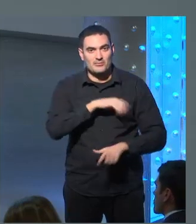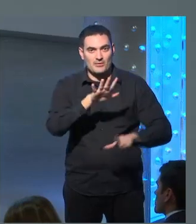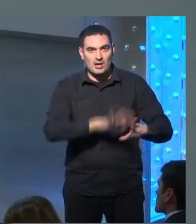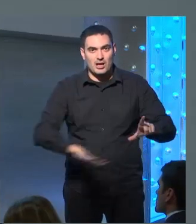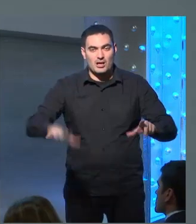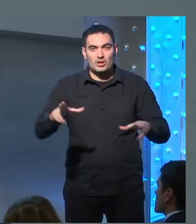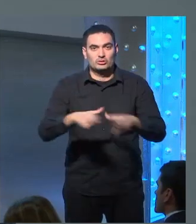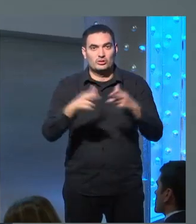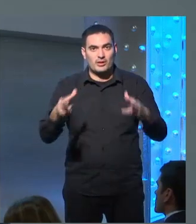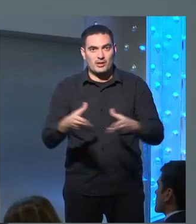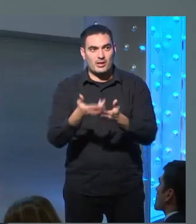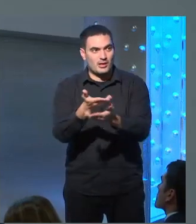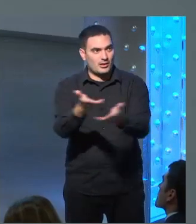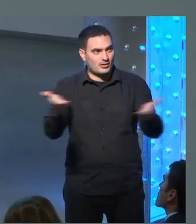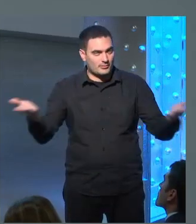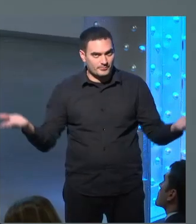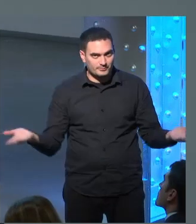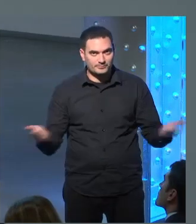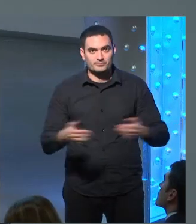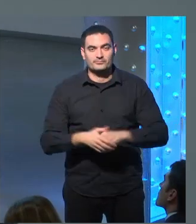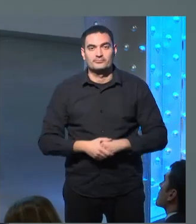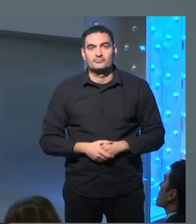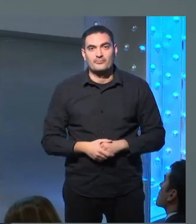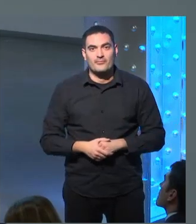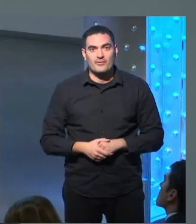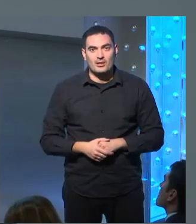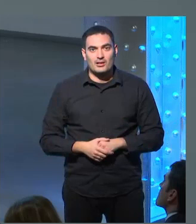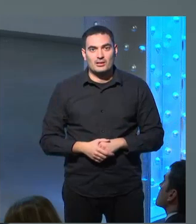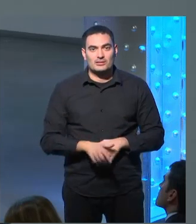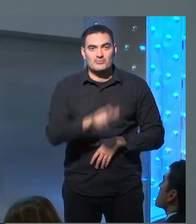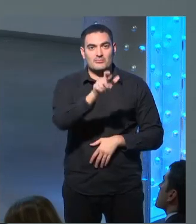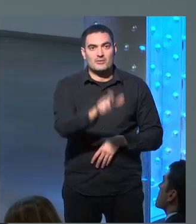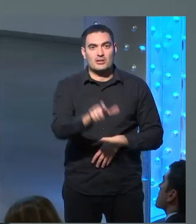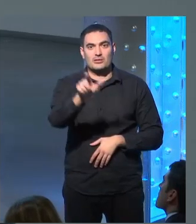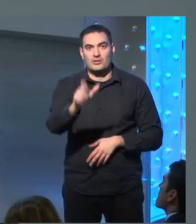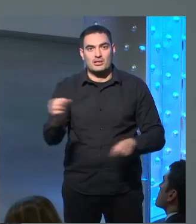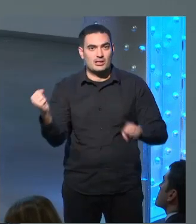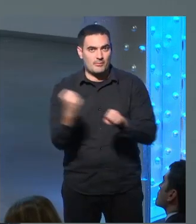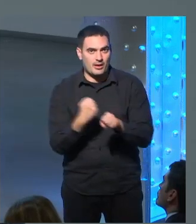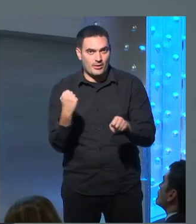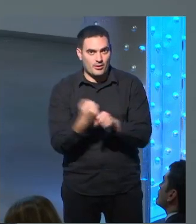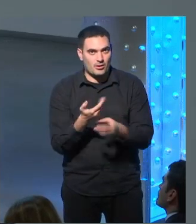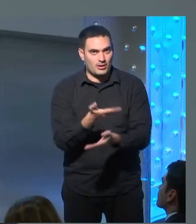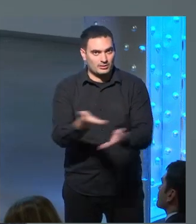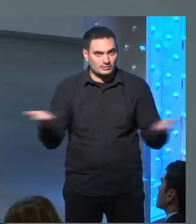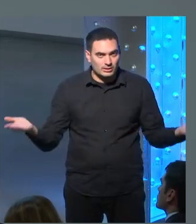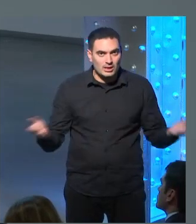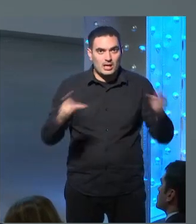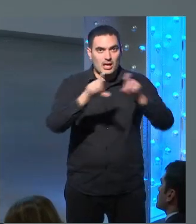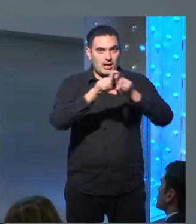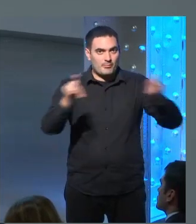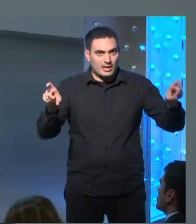Spanish society. The Spanish society as a whole, to the workers, the companies,